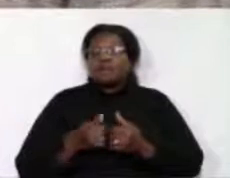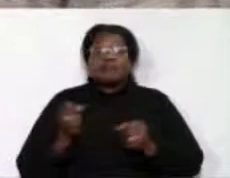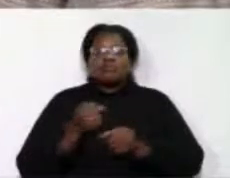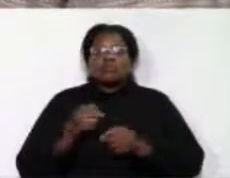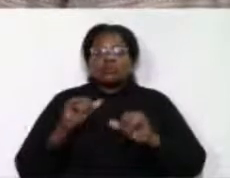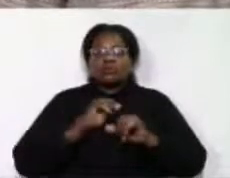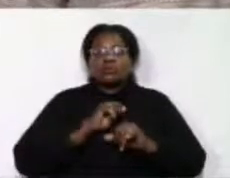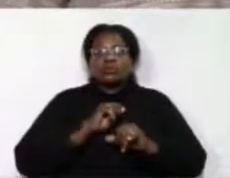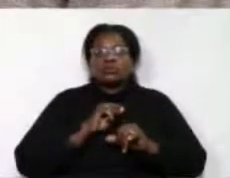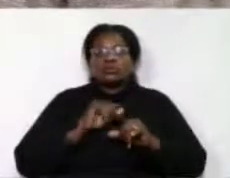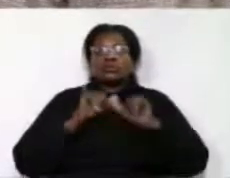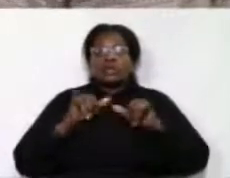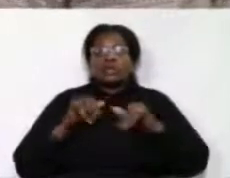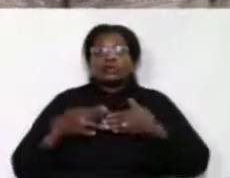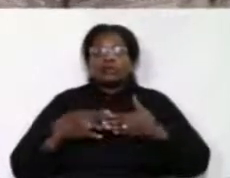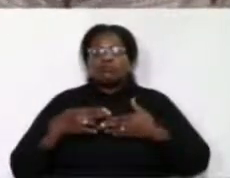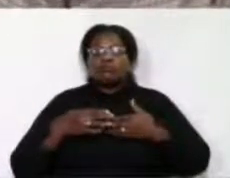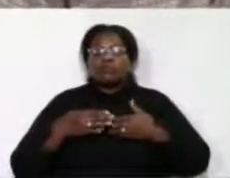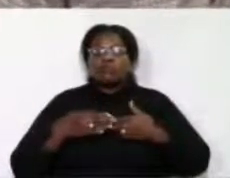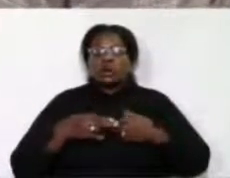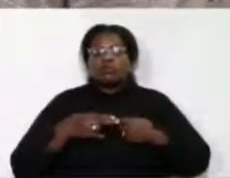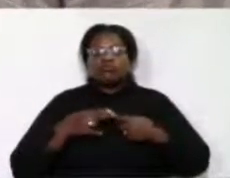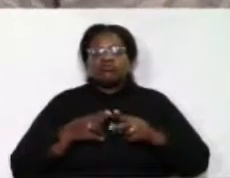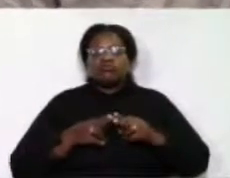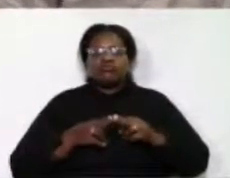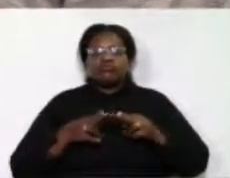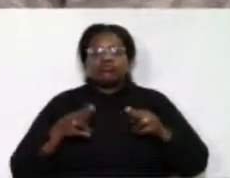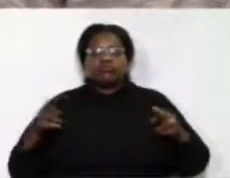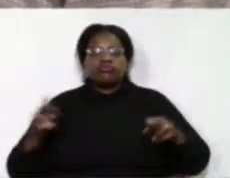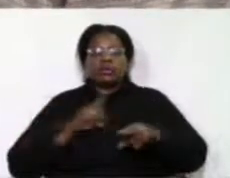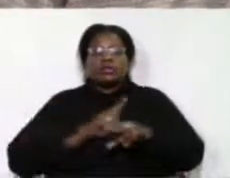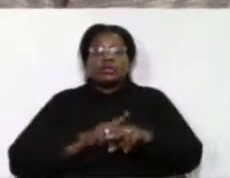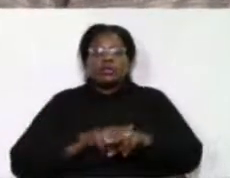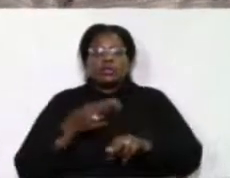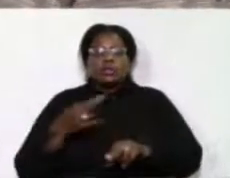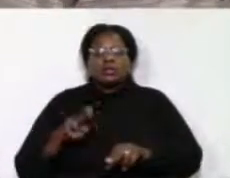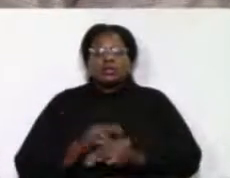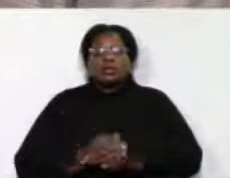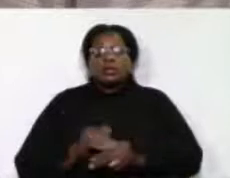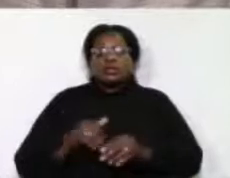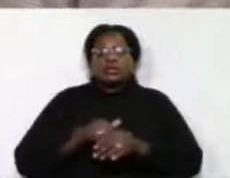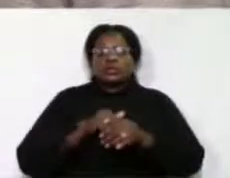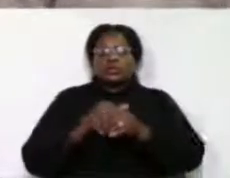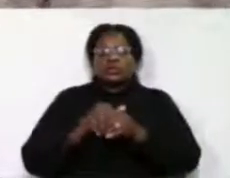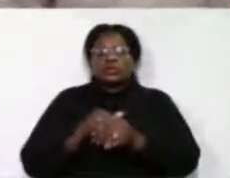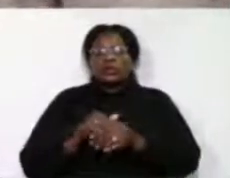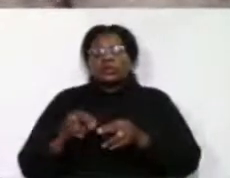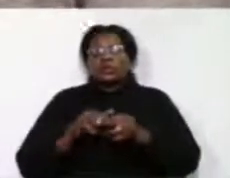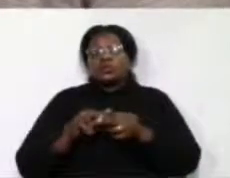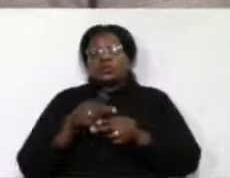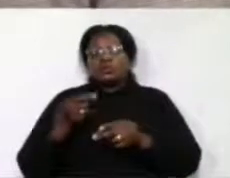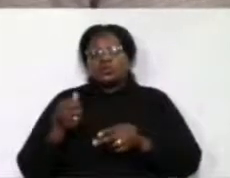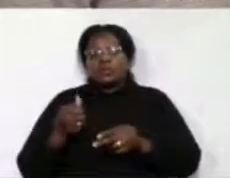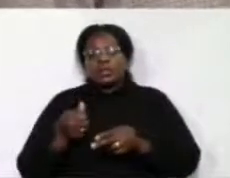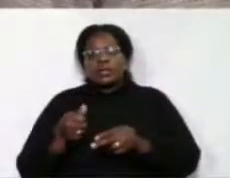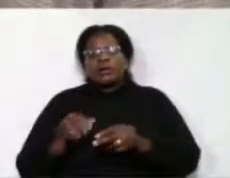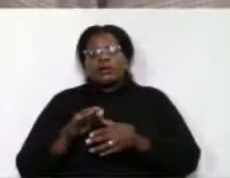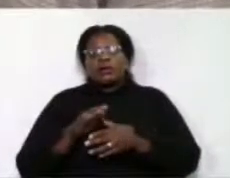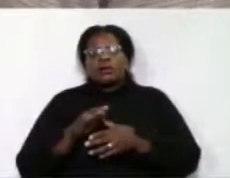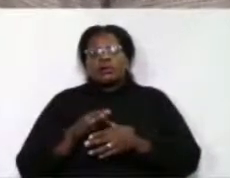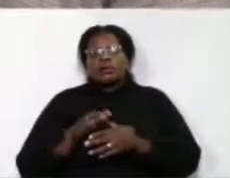have done this, and you might have trouble paying your salaries, and you might have trouble up here with your net income because your operating expenses are going to be